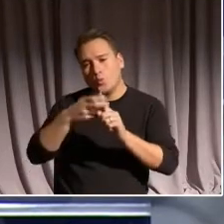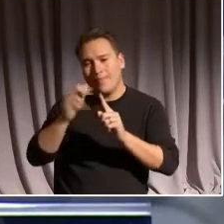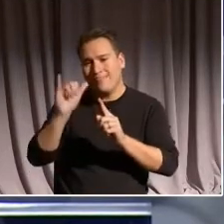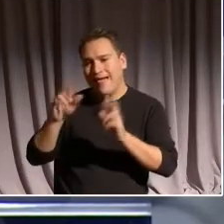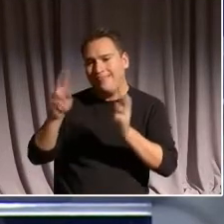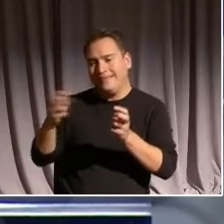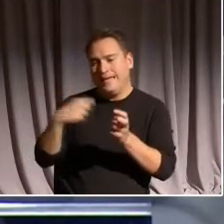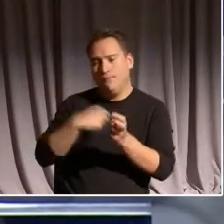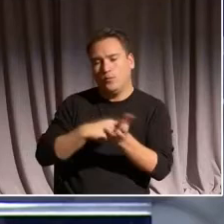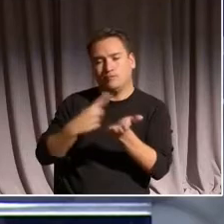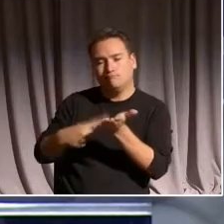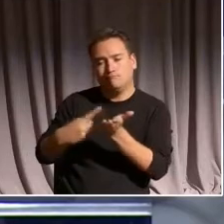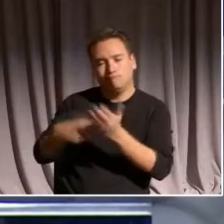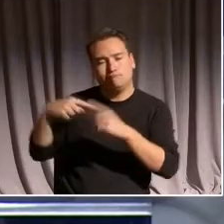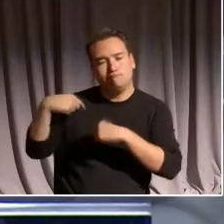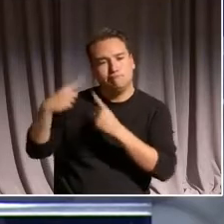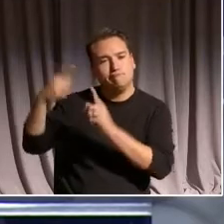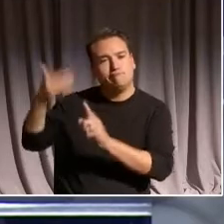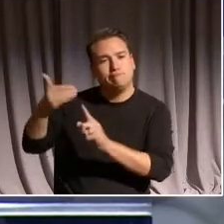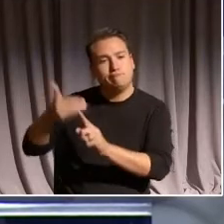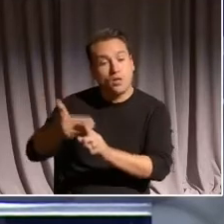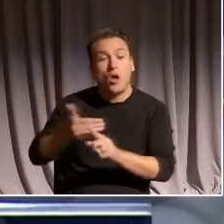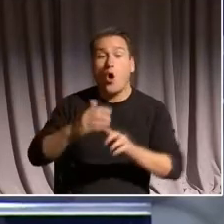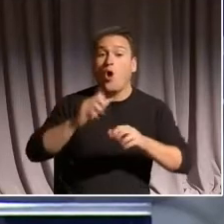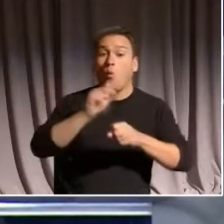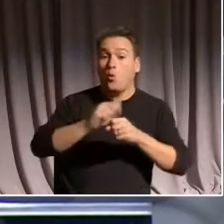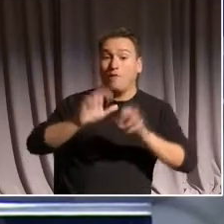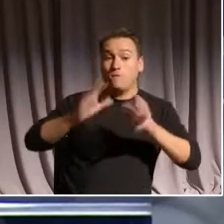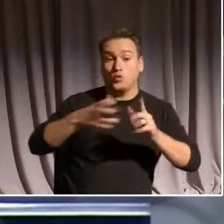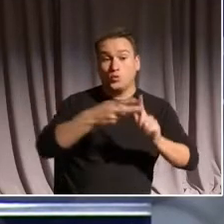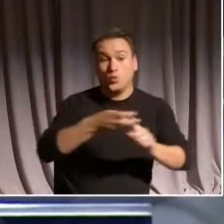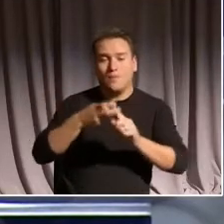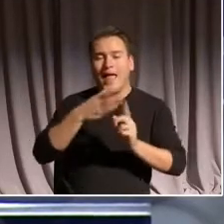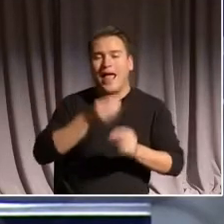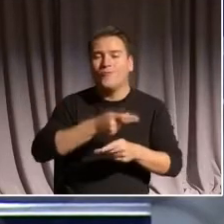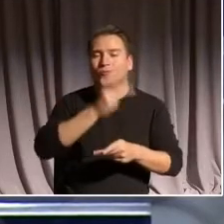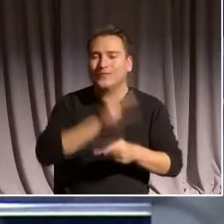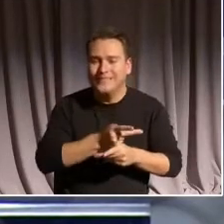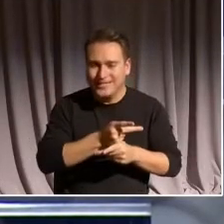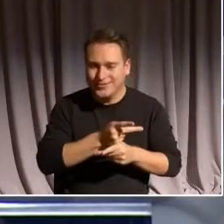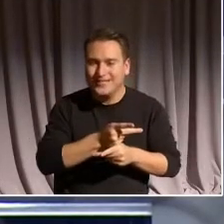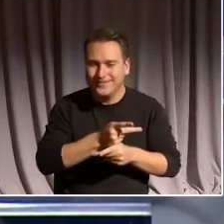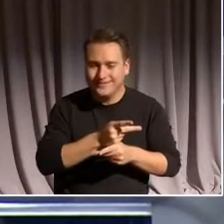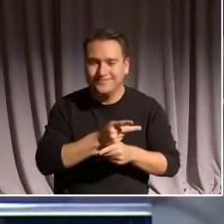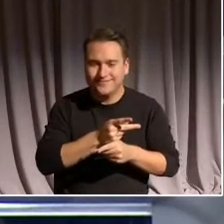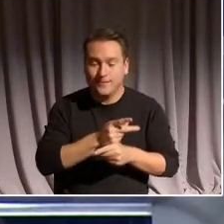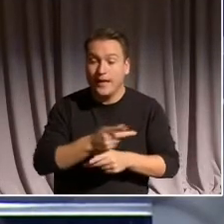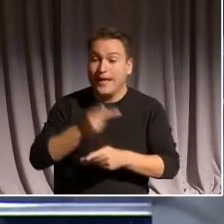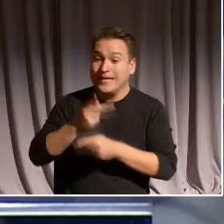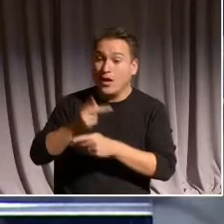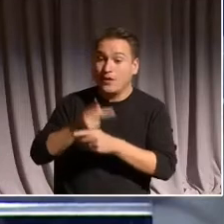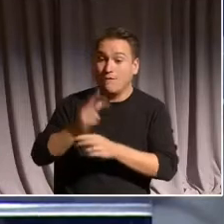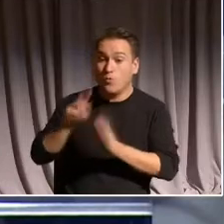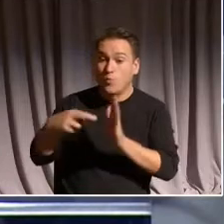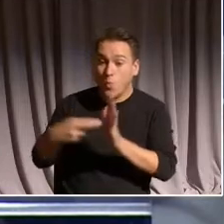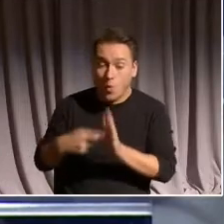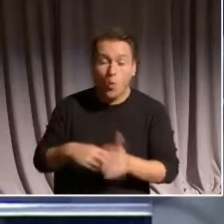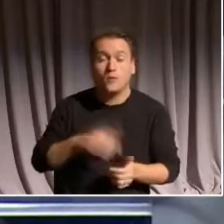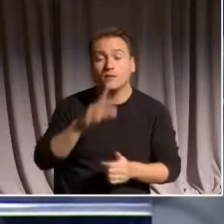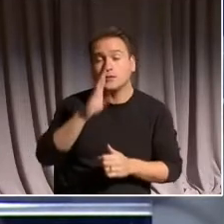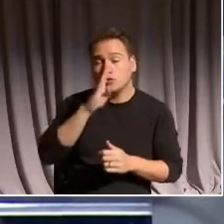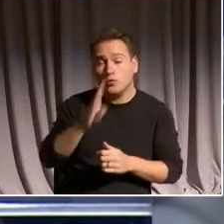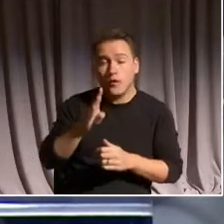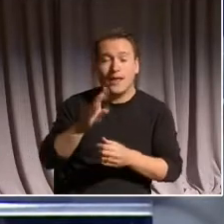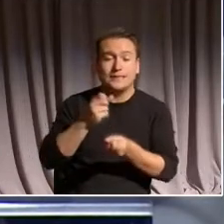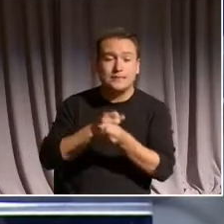groups. Workforce recruitment and retention. There's a systematic devaluation of the caregiver role. DSPs and others working in the